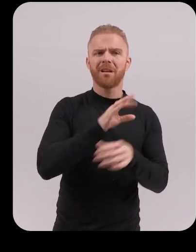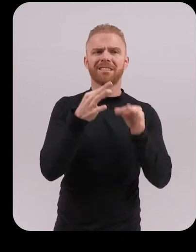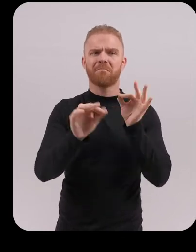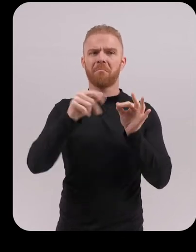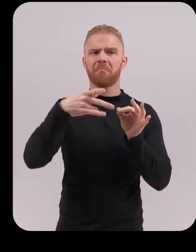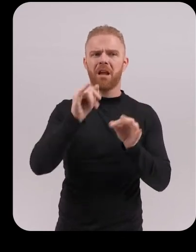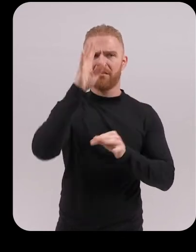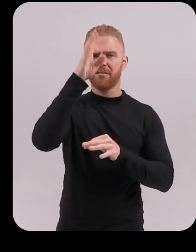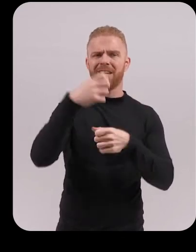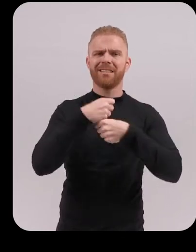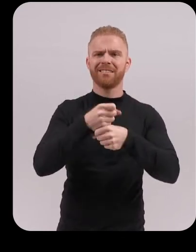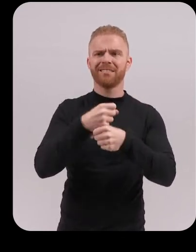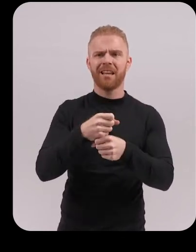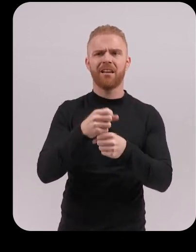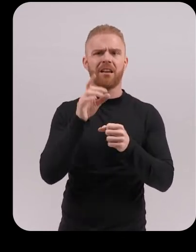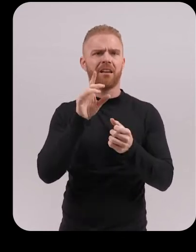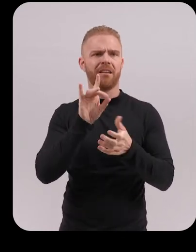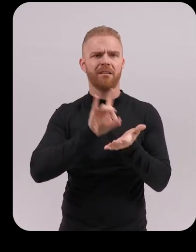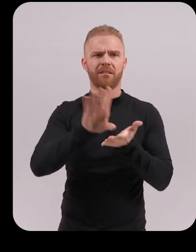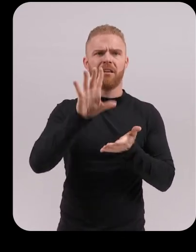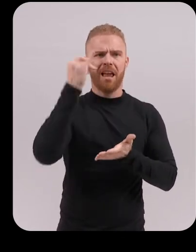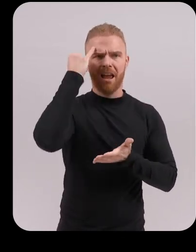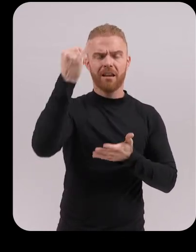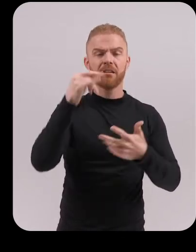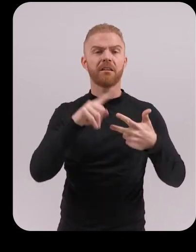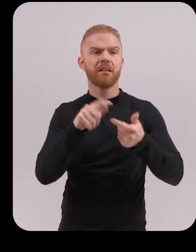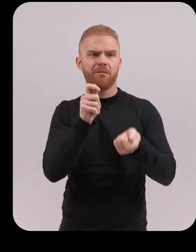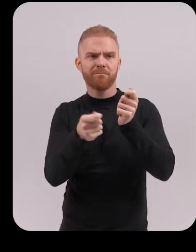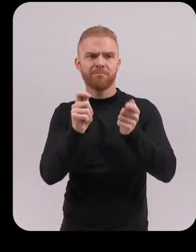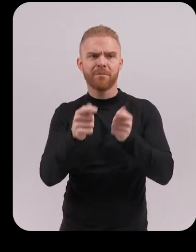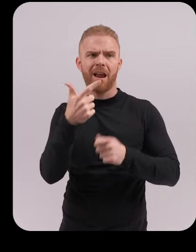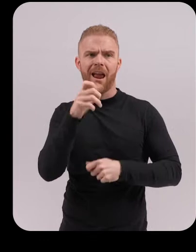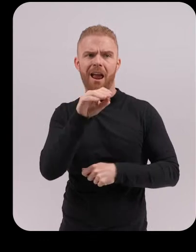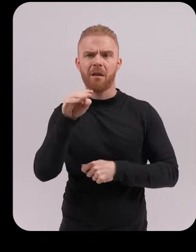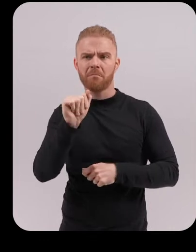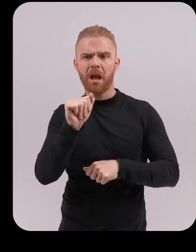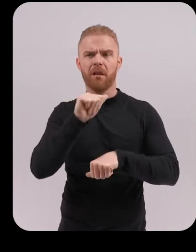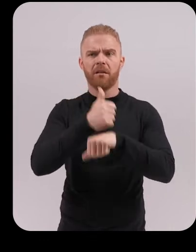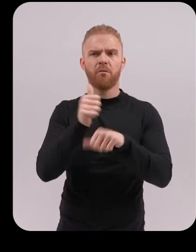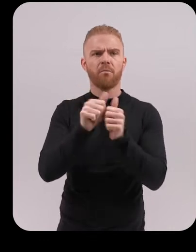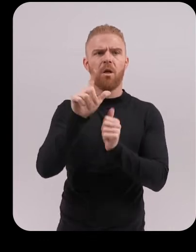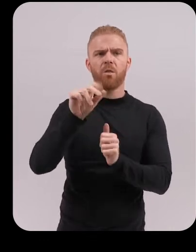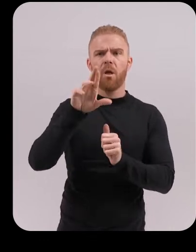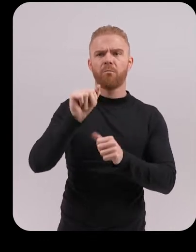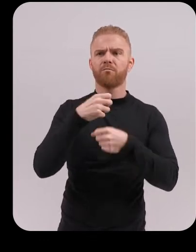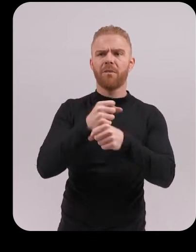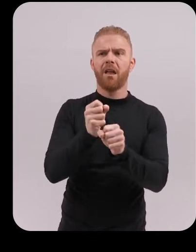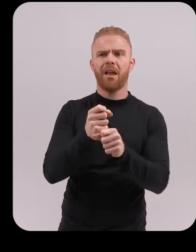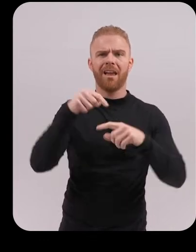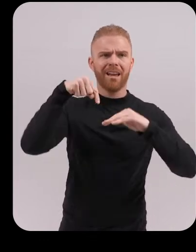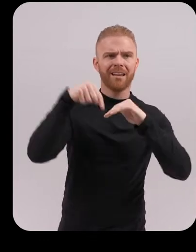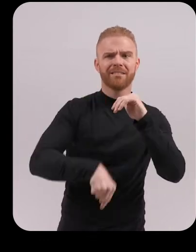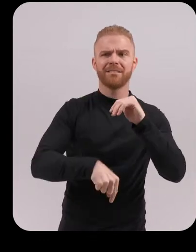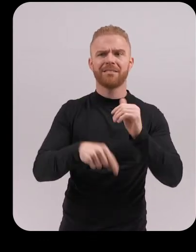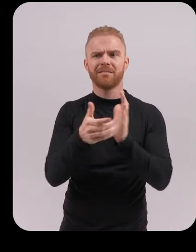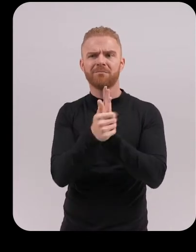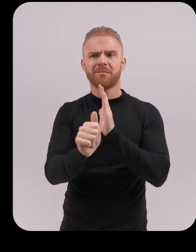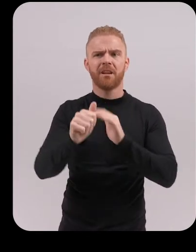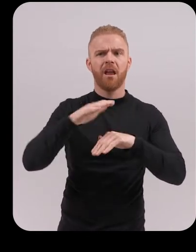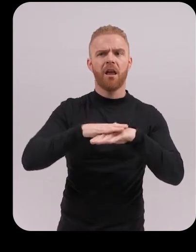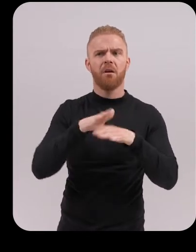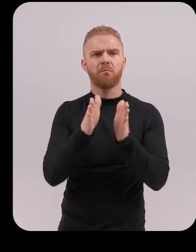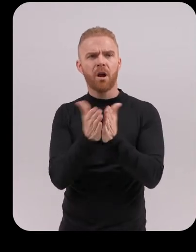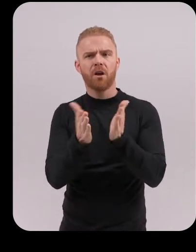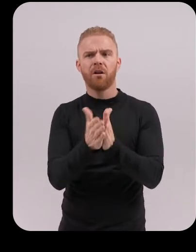and kickstart an idea. Fine-tune Gemma on this data with Laura to create an instance with deeper expertise on books, implement RAG to personalize